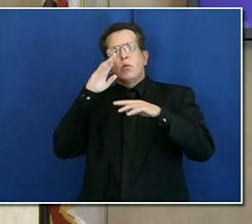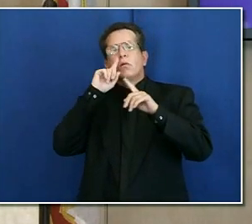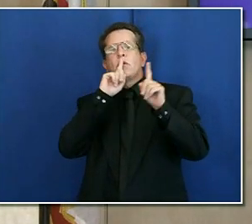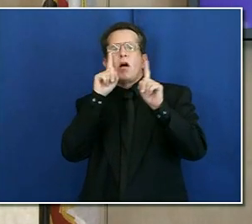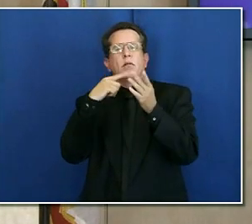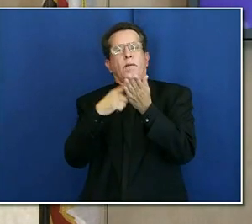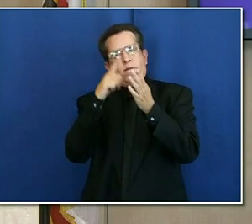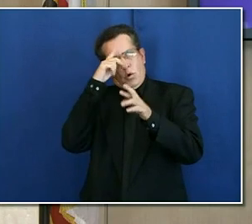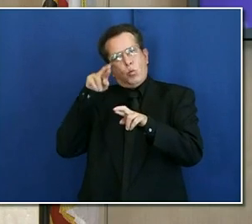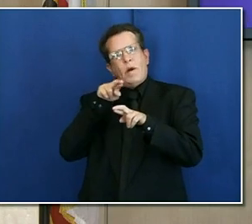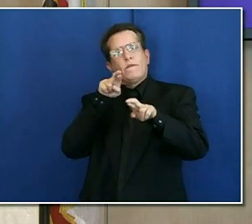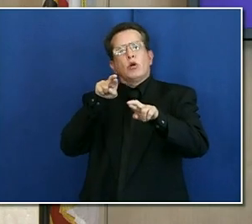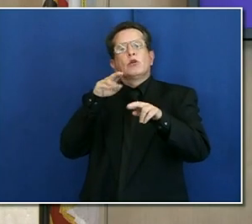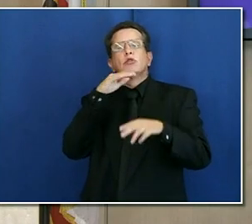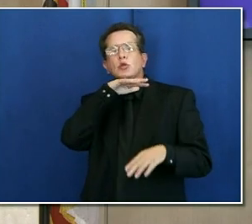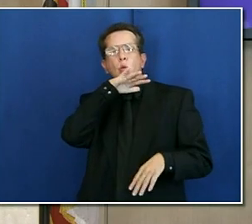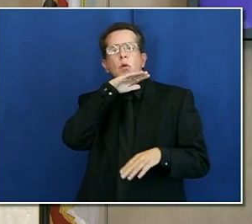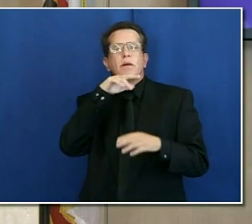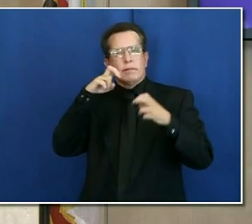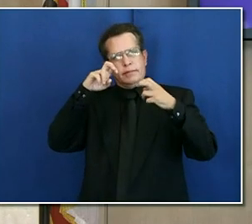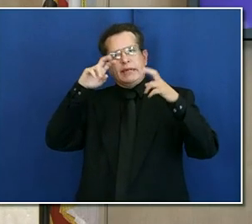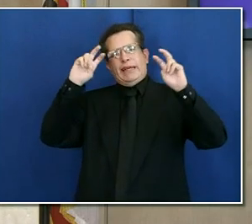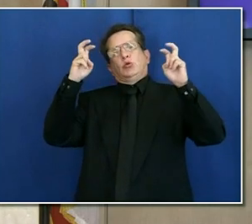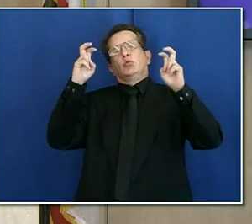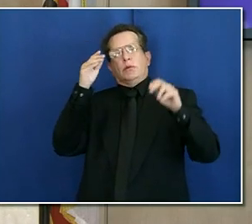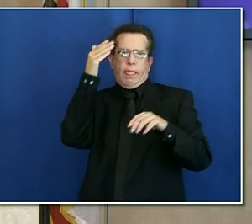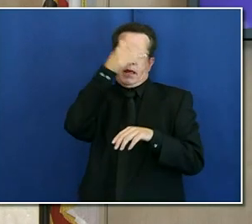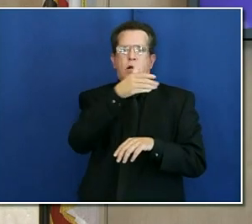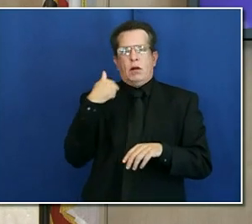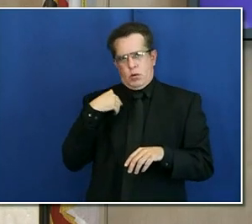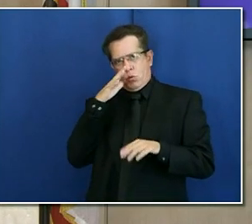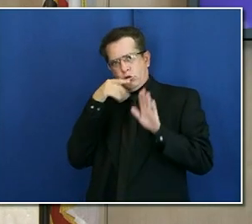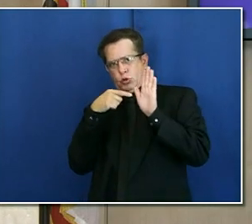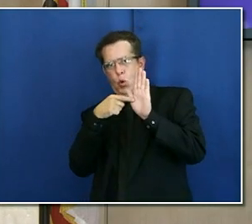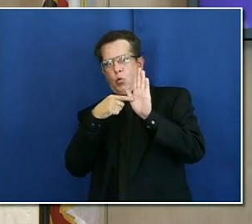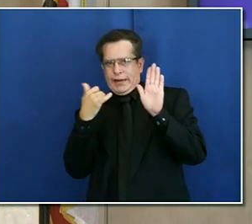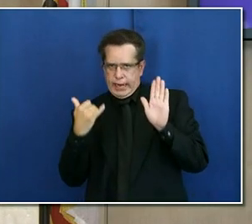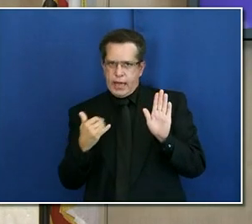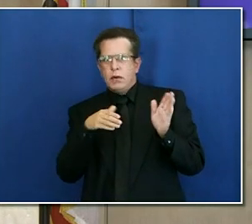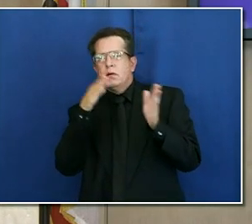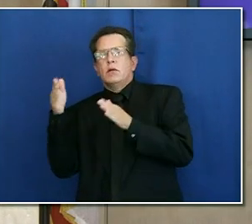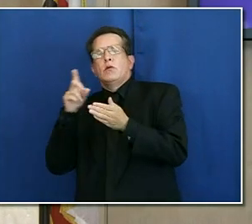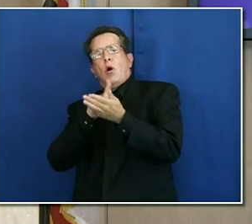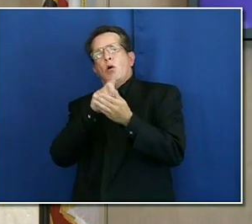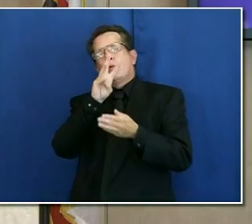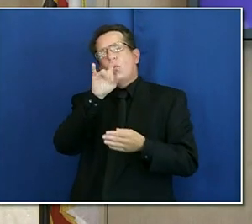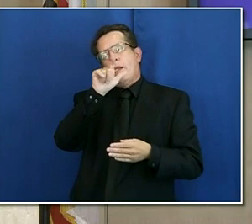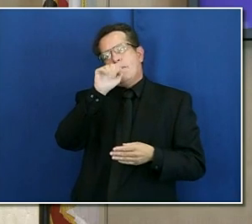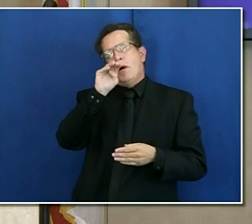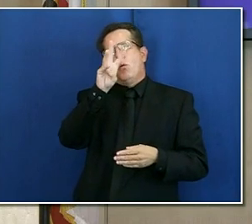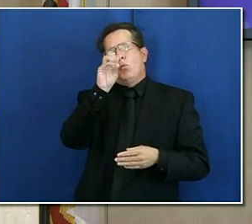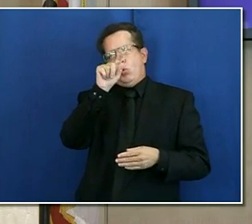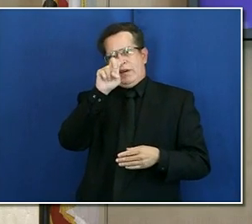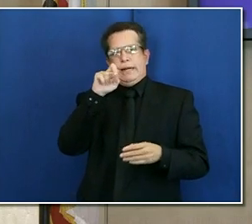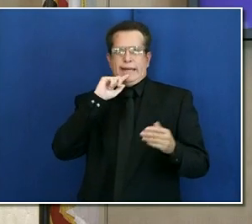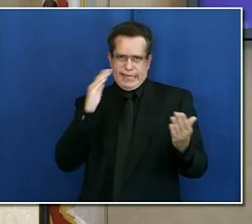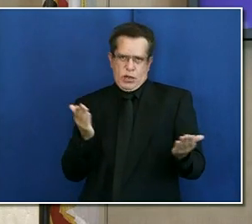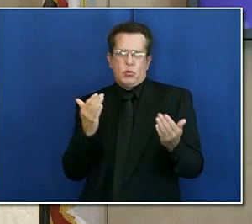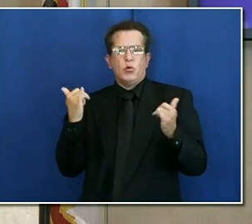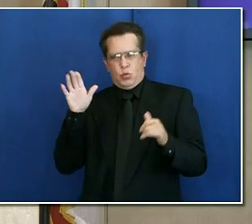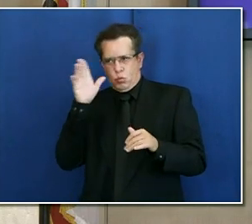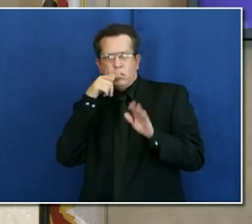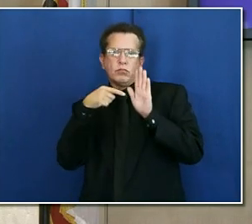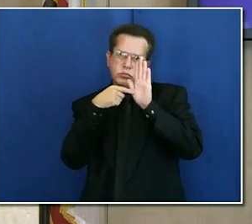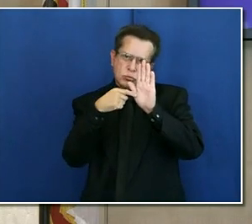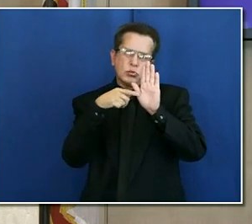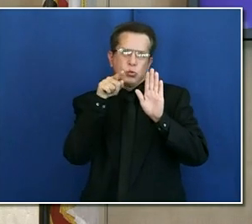sewage-related issues. I'm going to walk through today's updates and numbers. Dr. Wooten will give her public health officer's update. Dr. Wooten's also going to talk about how